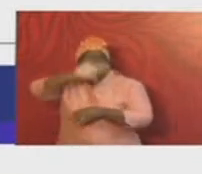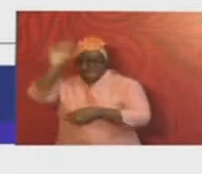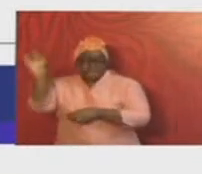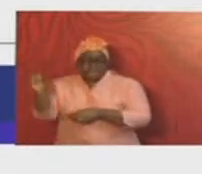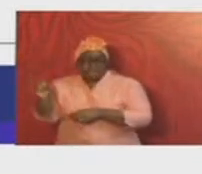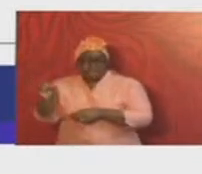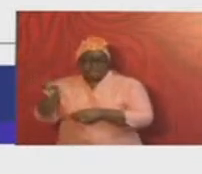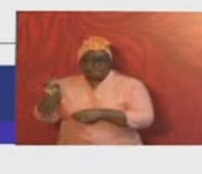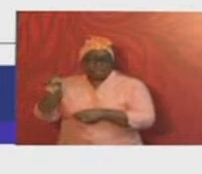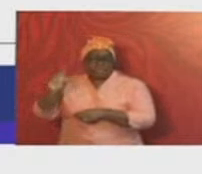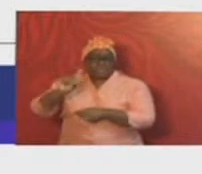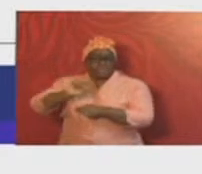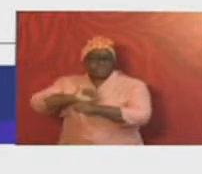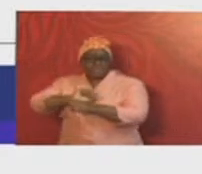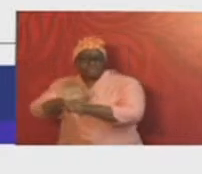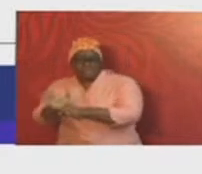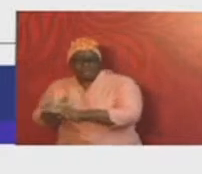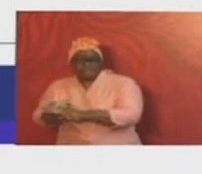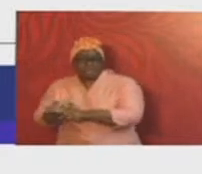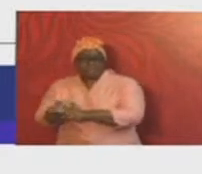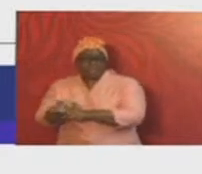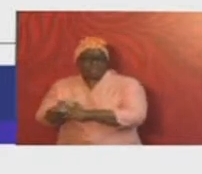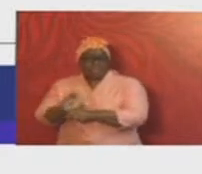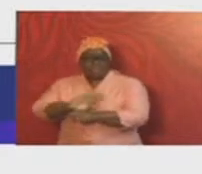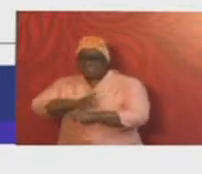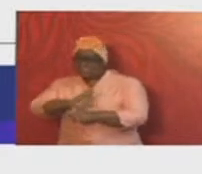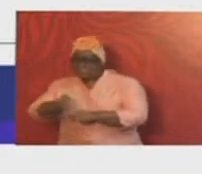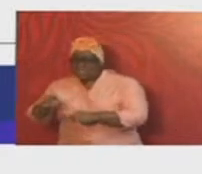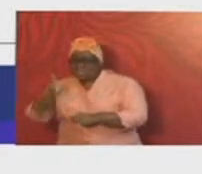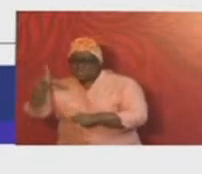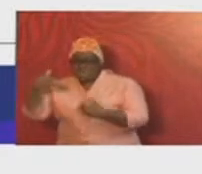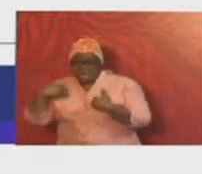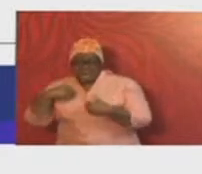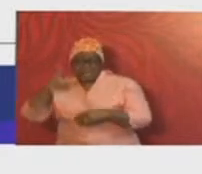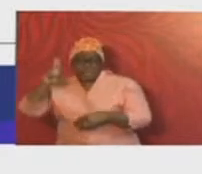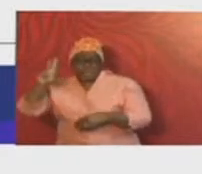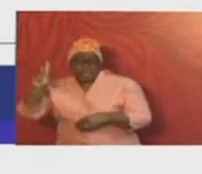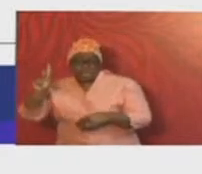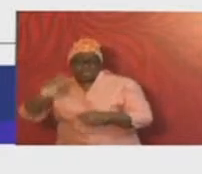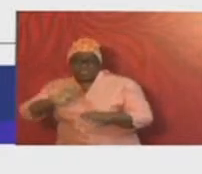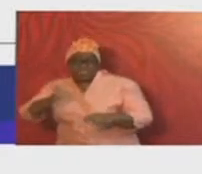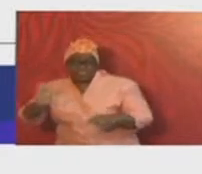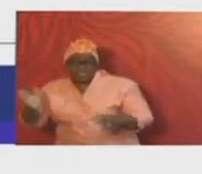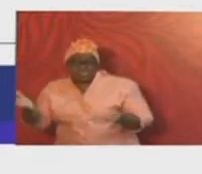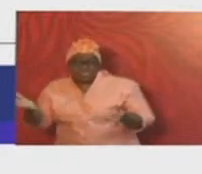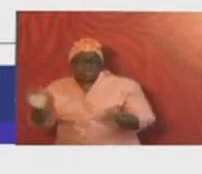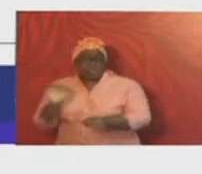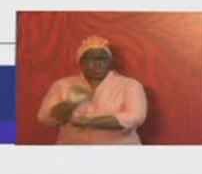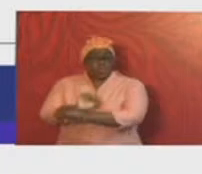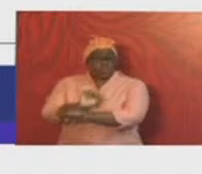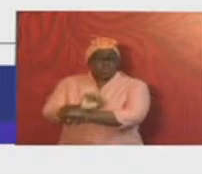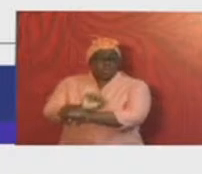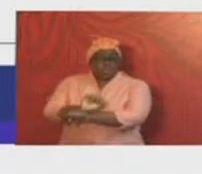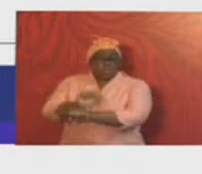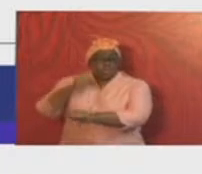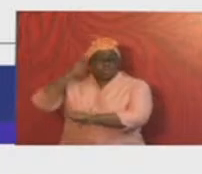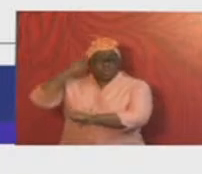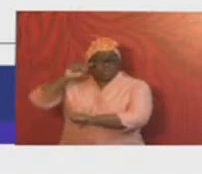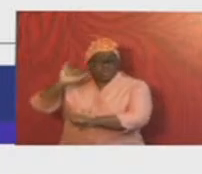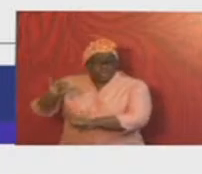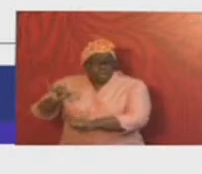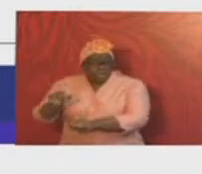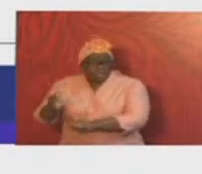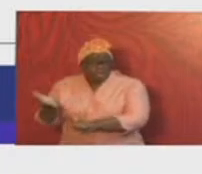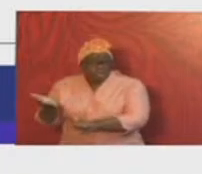variant? Also, has there been any update on the rollout of vaccination